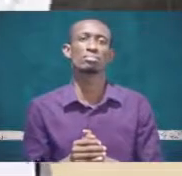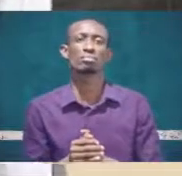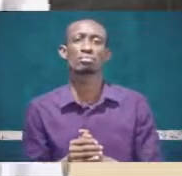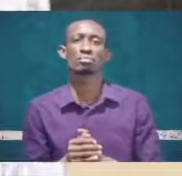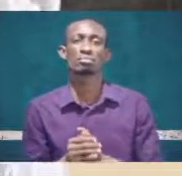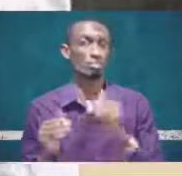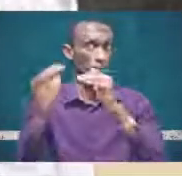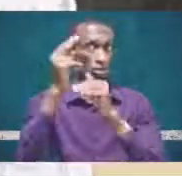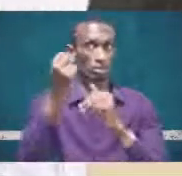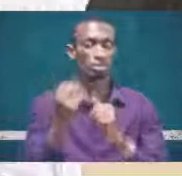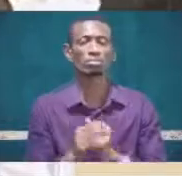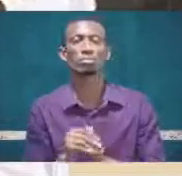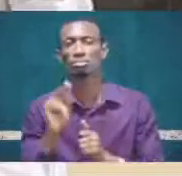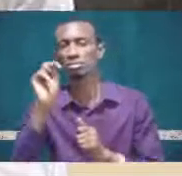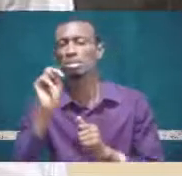this formula for